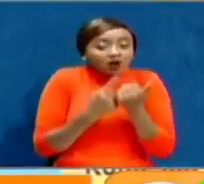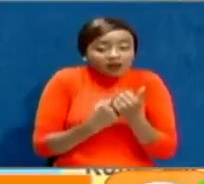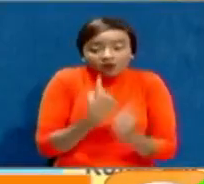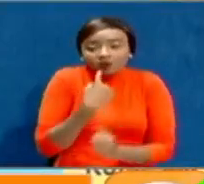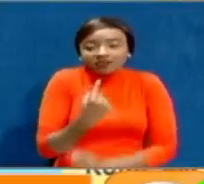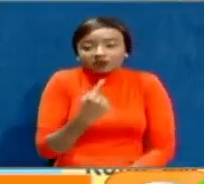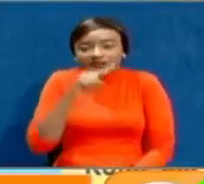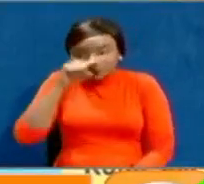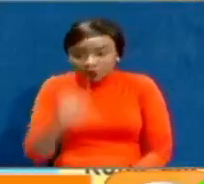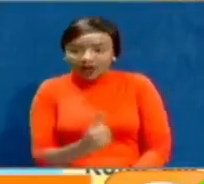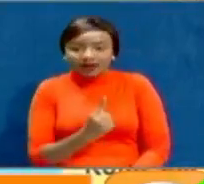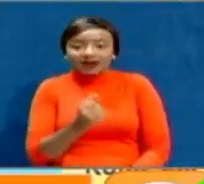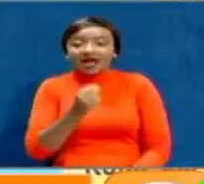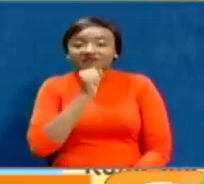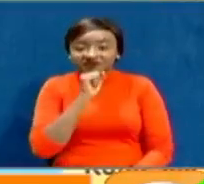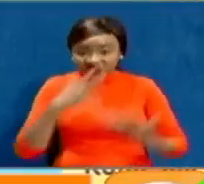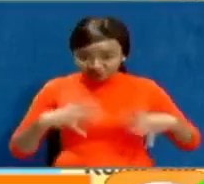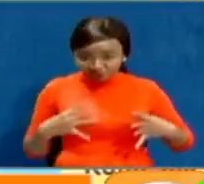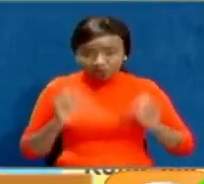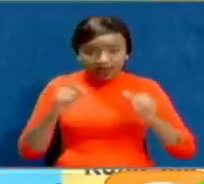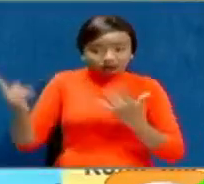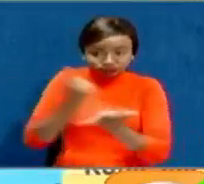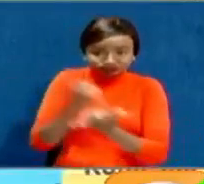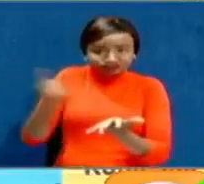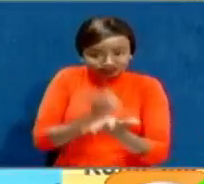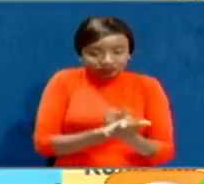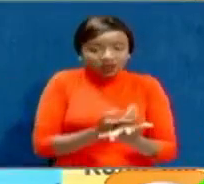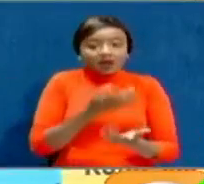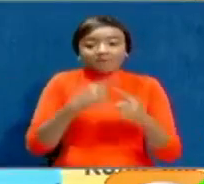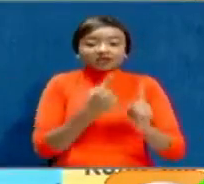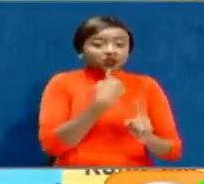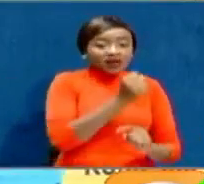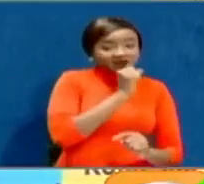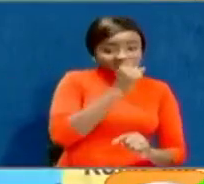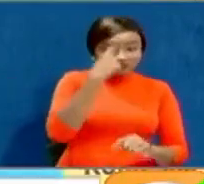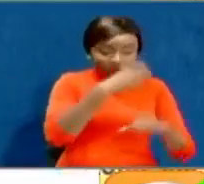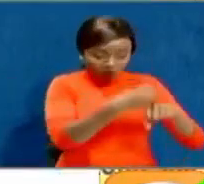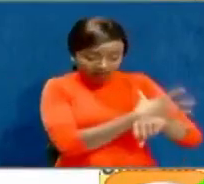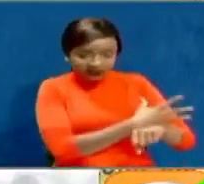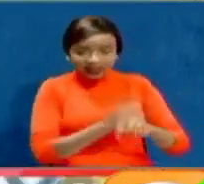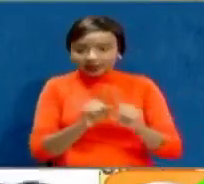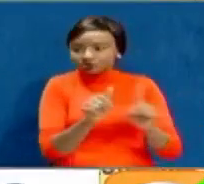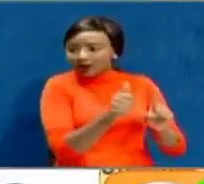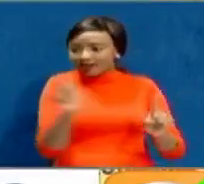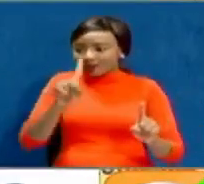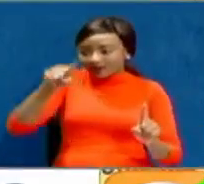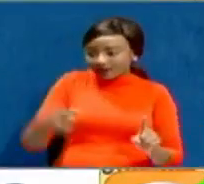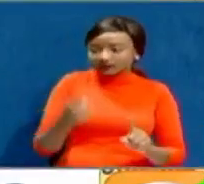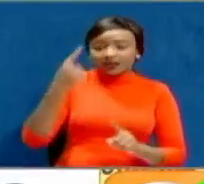1,150 beds, out of which 150 will be for cancer purposes, and then the rest of it